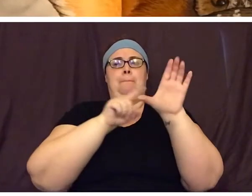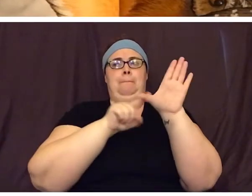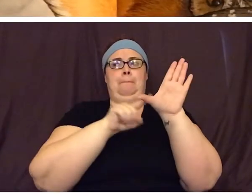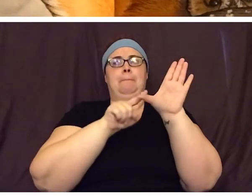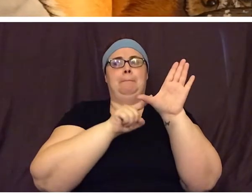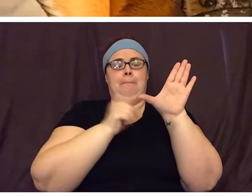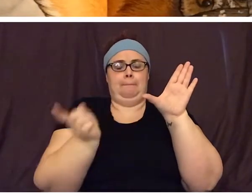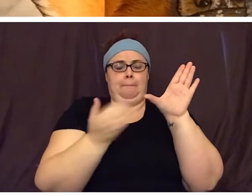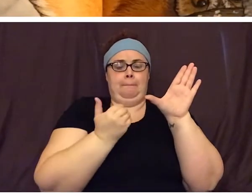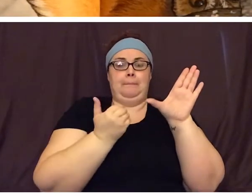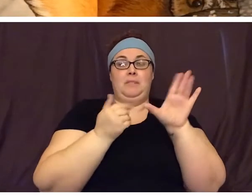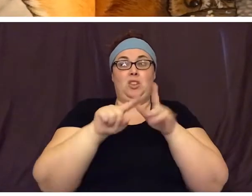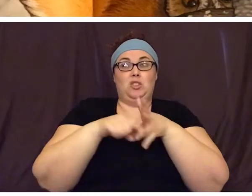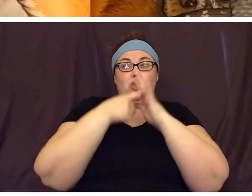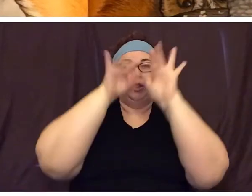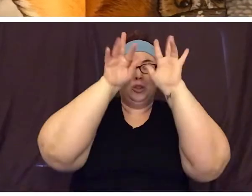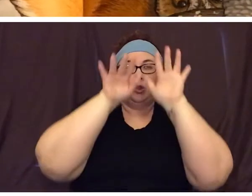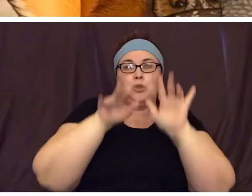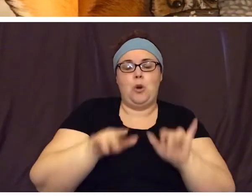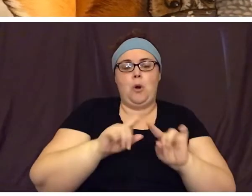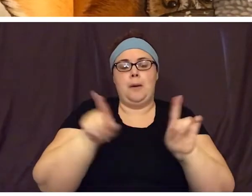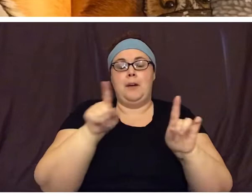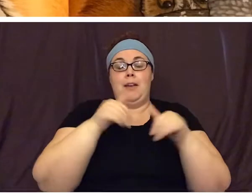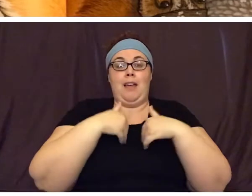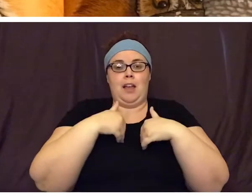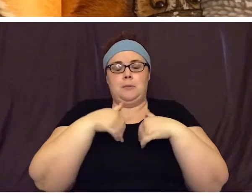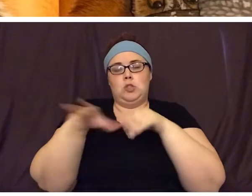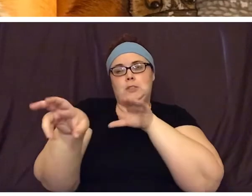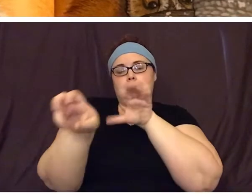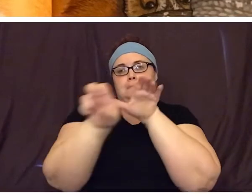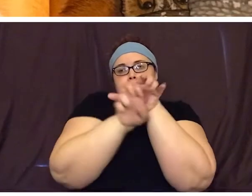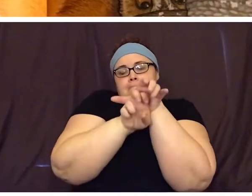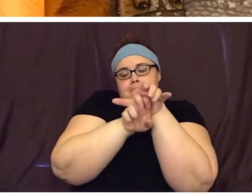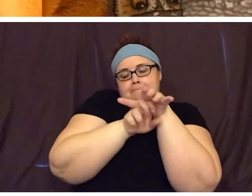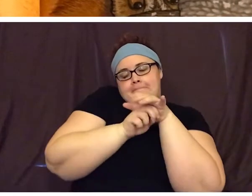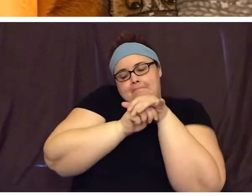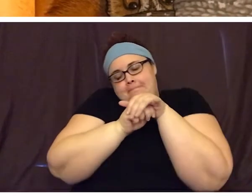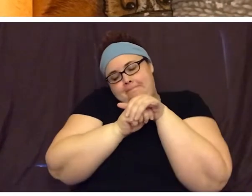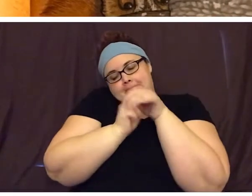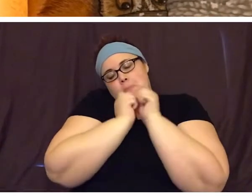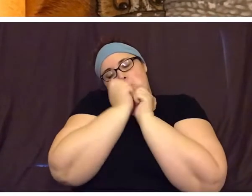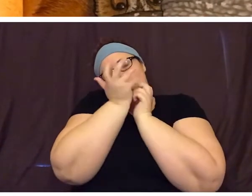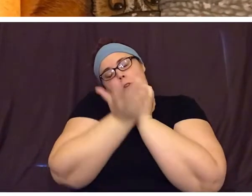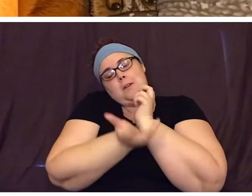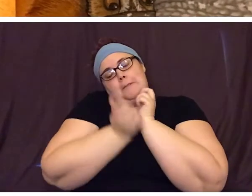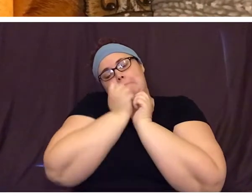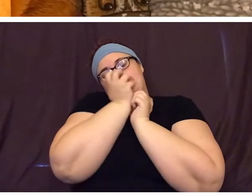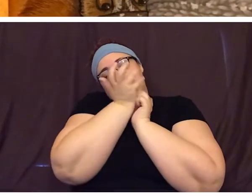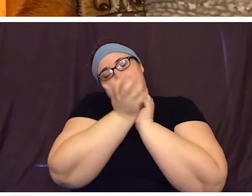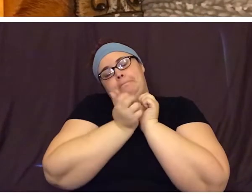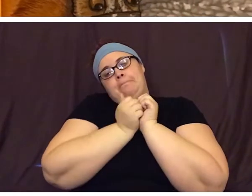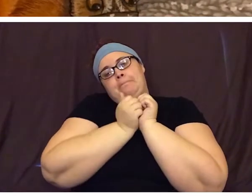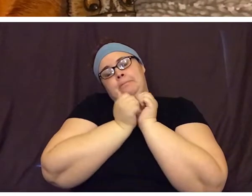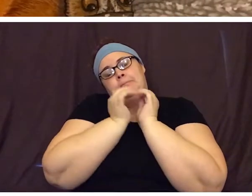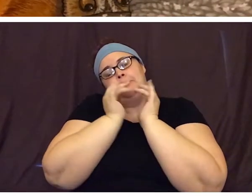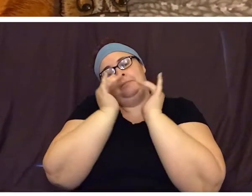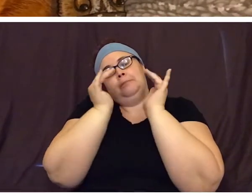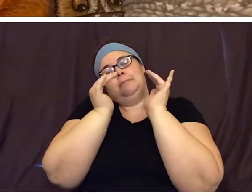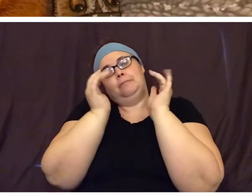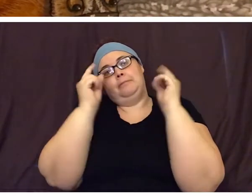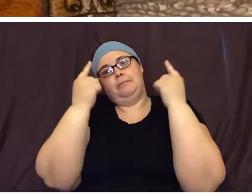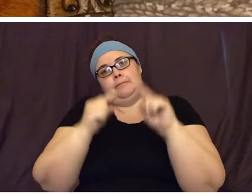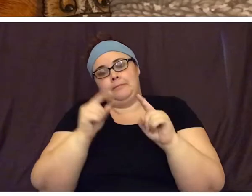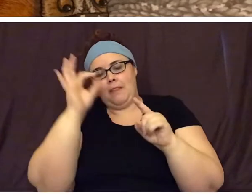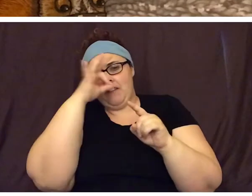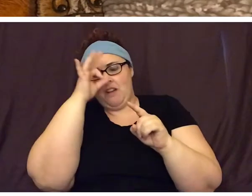It started snowing, but the animals were snug in the mitten. A waft of warm steam rose in the air, and a fox